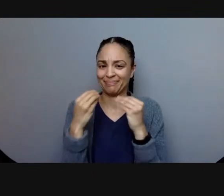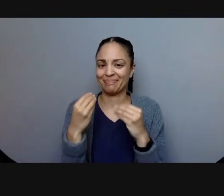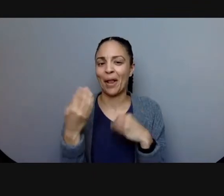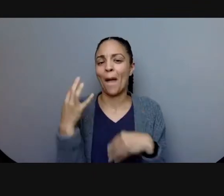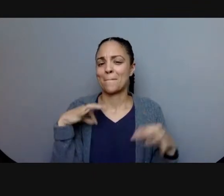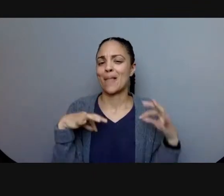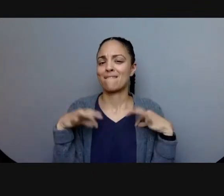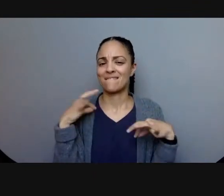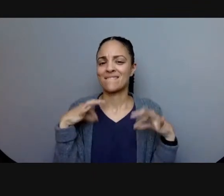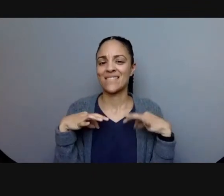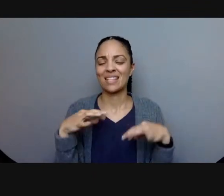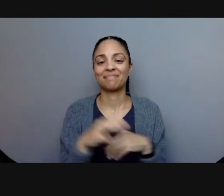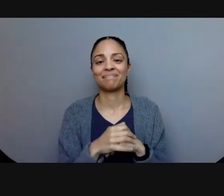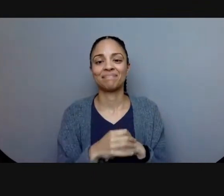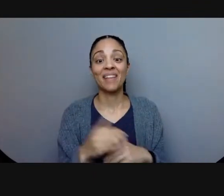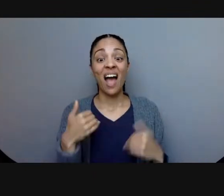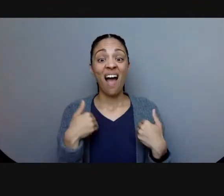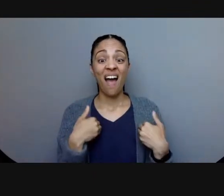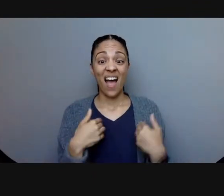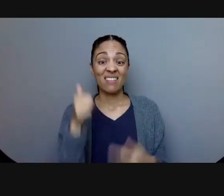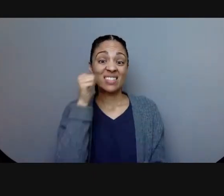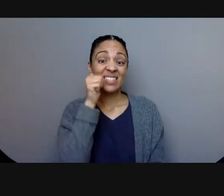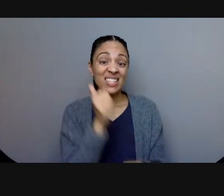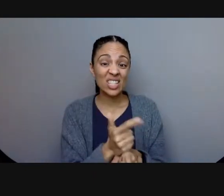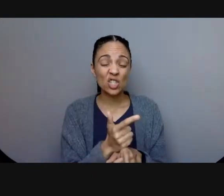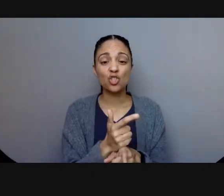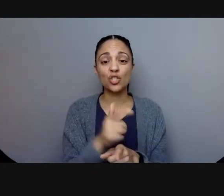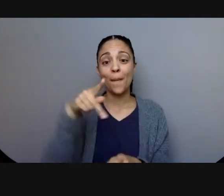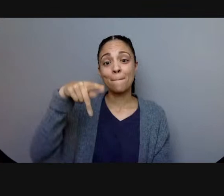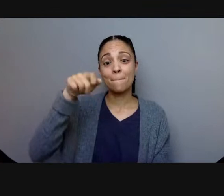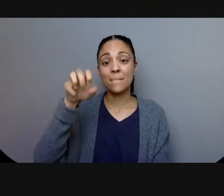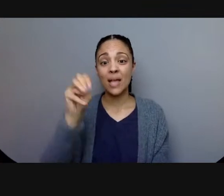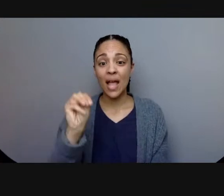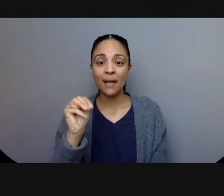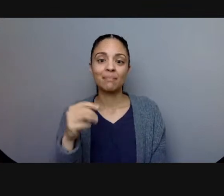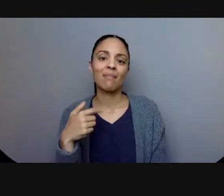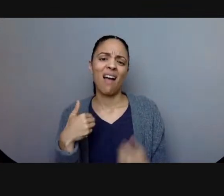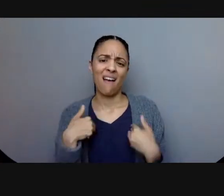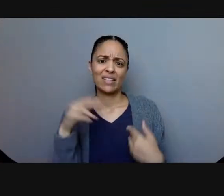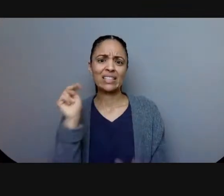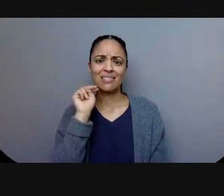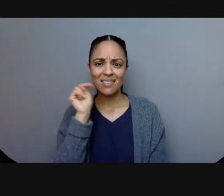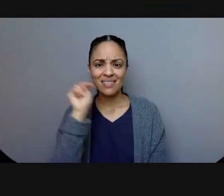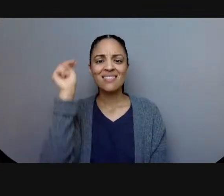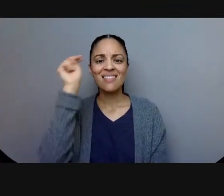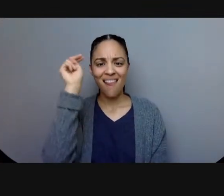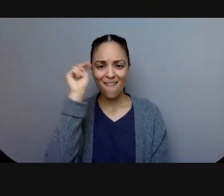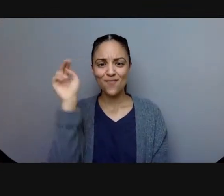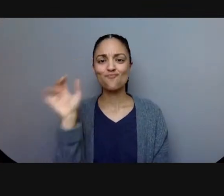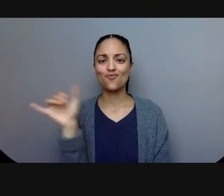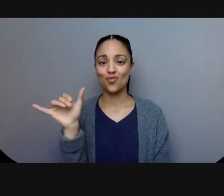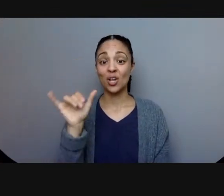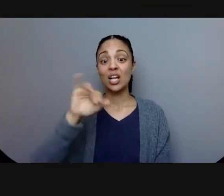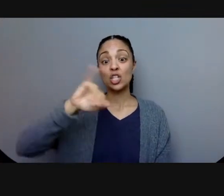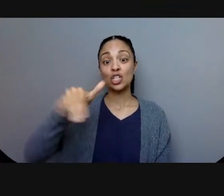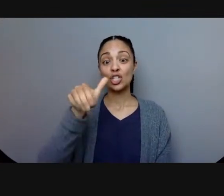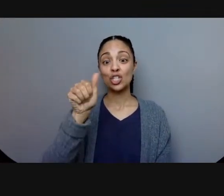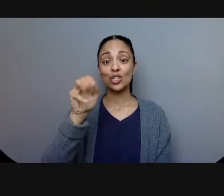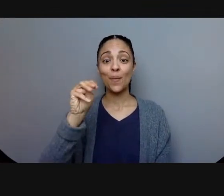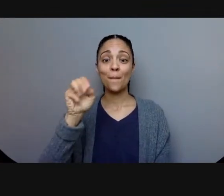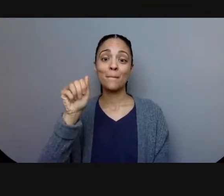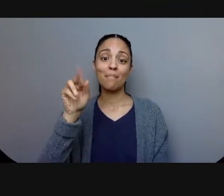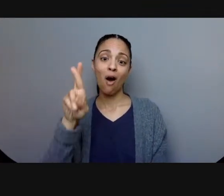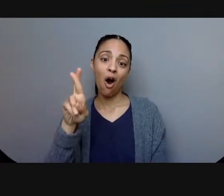Melvin. And I got some nieces and nephews. I got Jamar, Ricky, Little Rick,